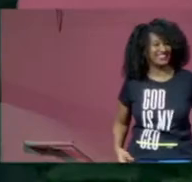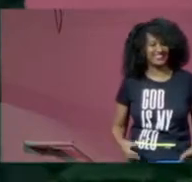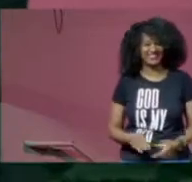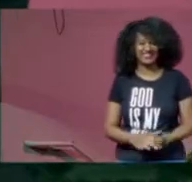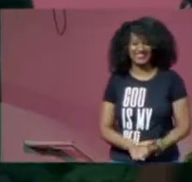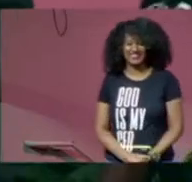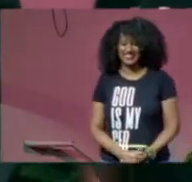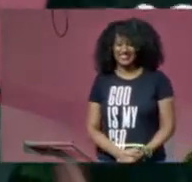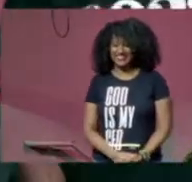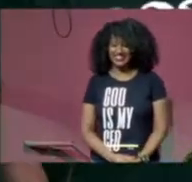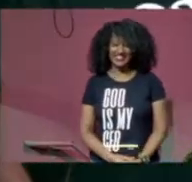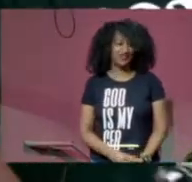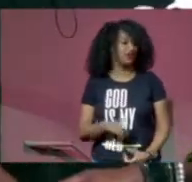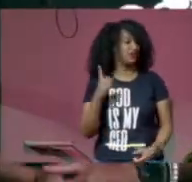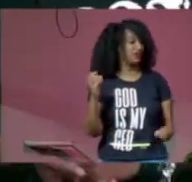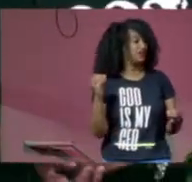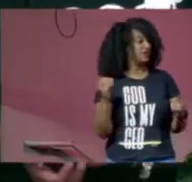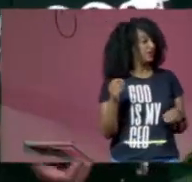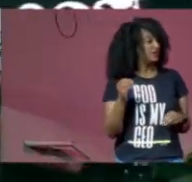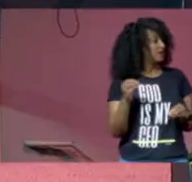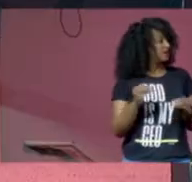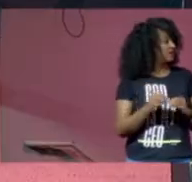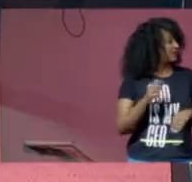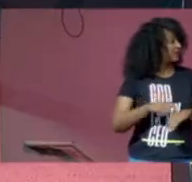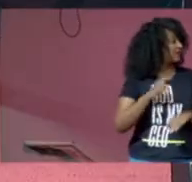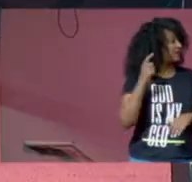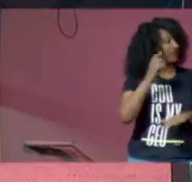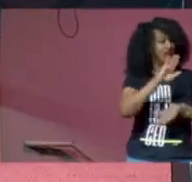right there. Y'all stand right there. Come on, one more time for all of our,